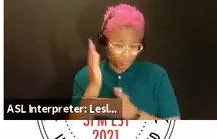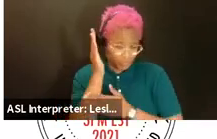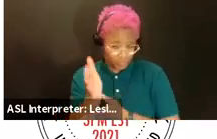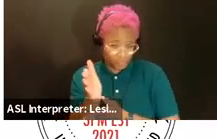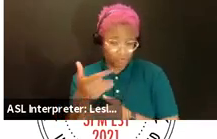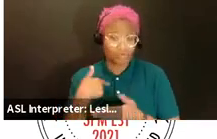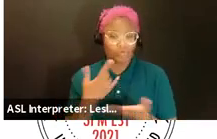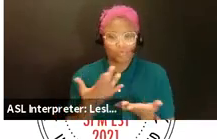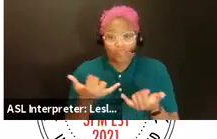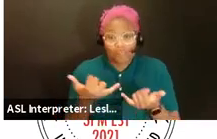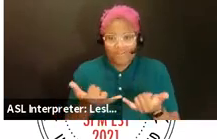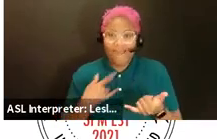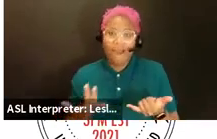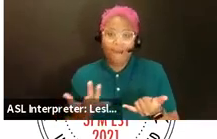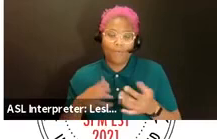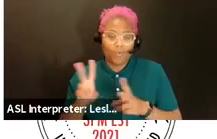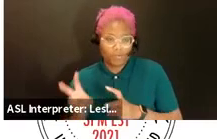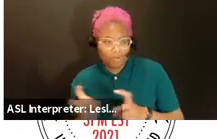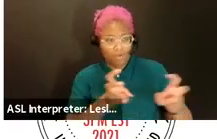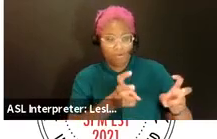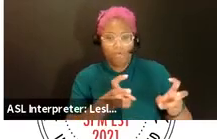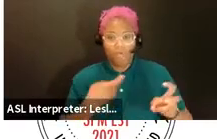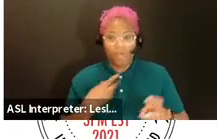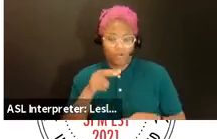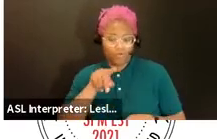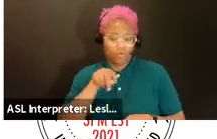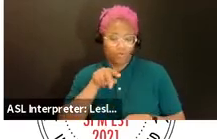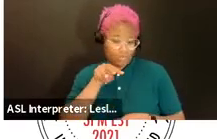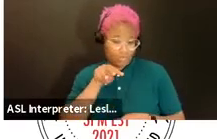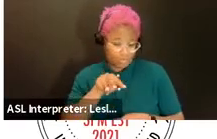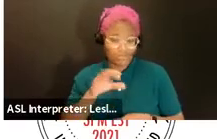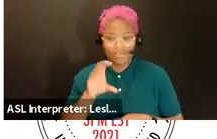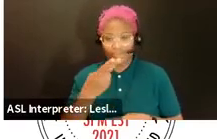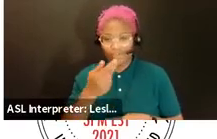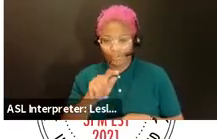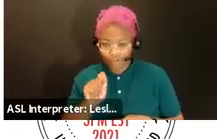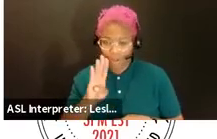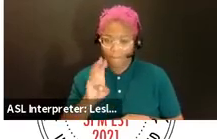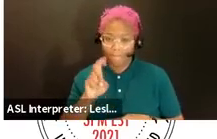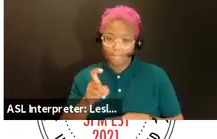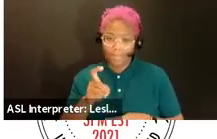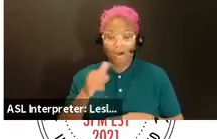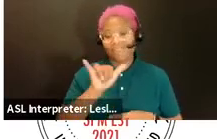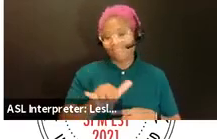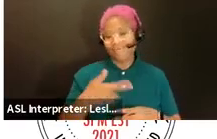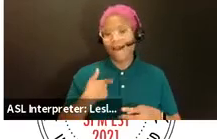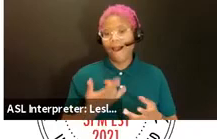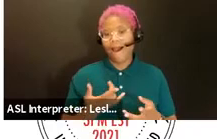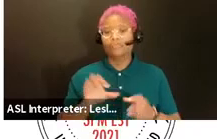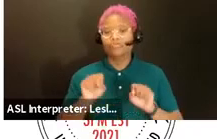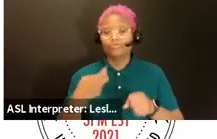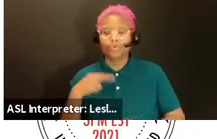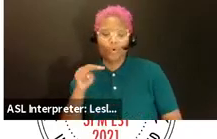this in the chat to everyone. There it goes. That's 3 different links. They all kind of got jumbled together,